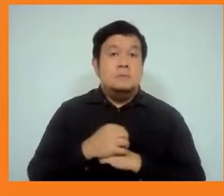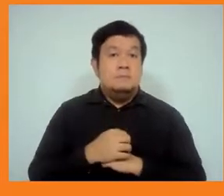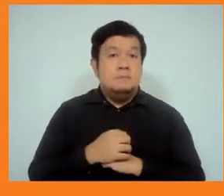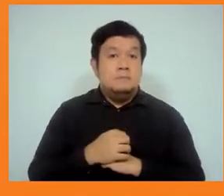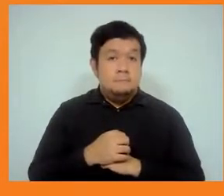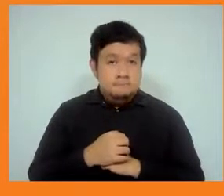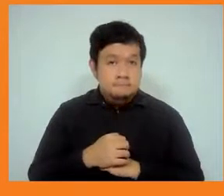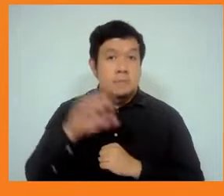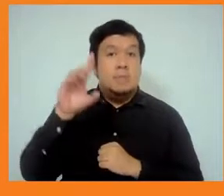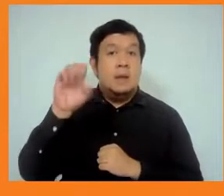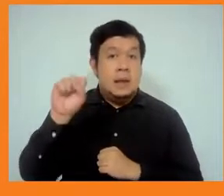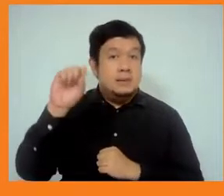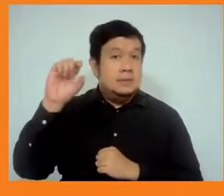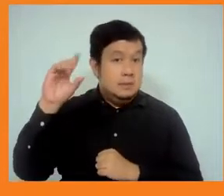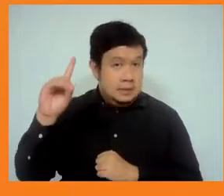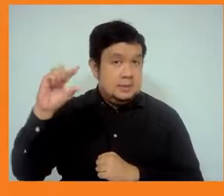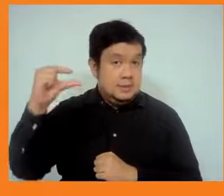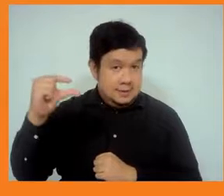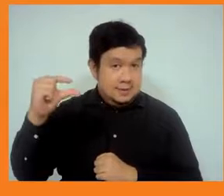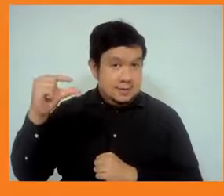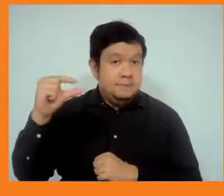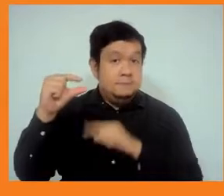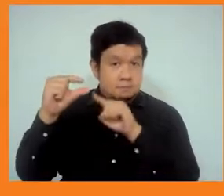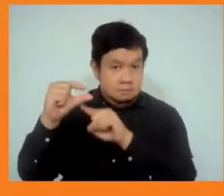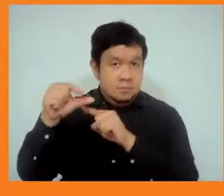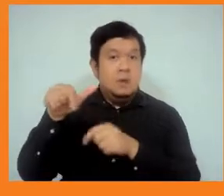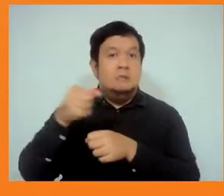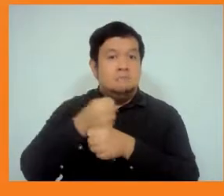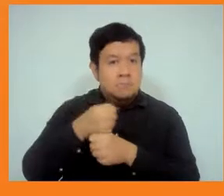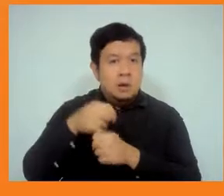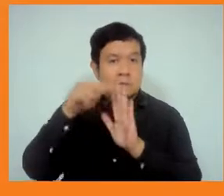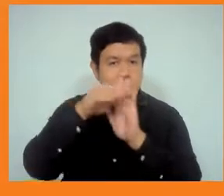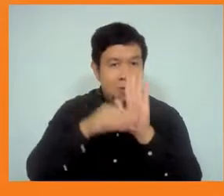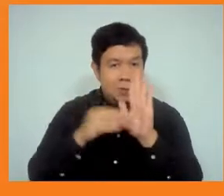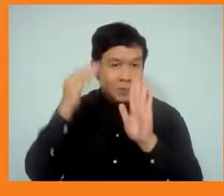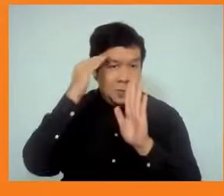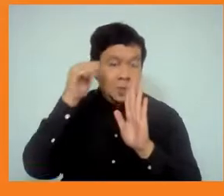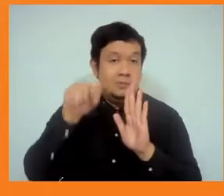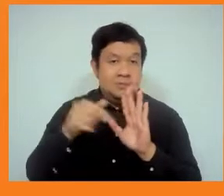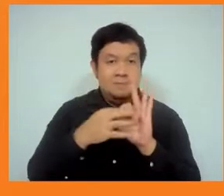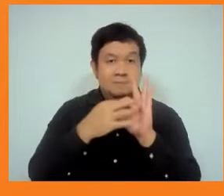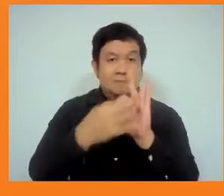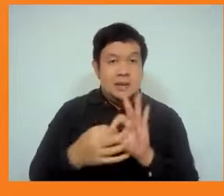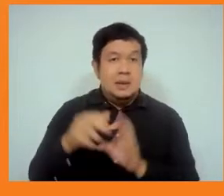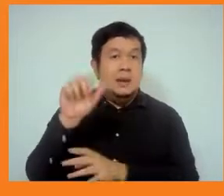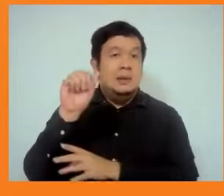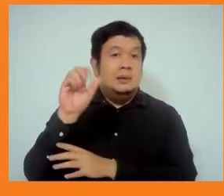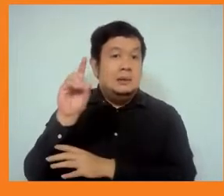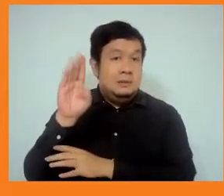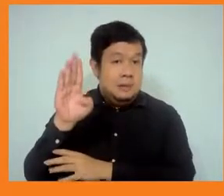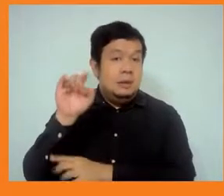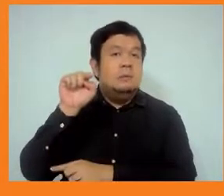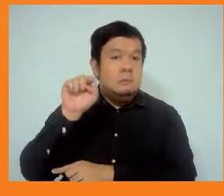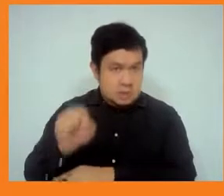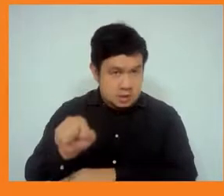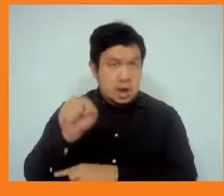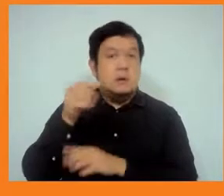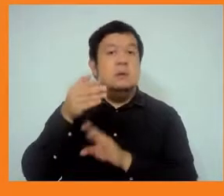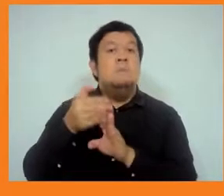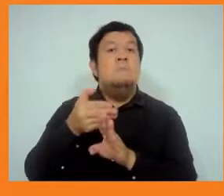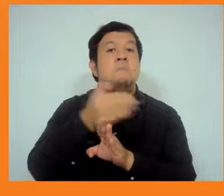The issue is actually when a country gets bankrupted, so the safeguards is not really possible